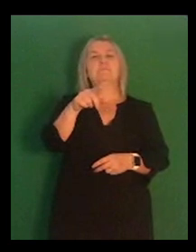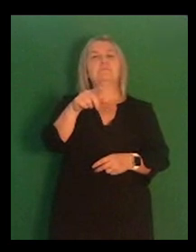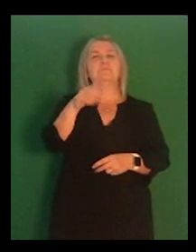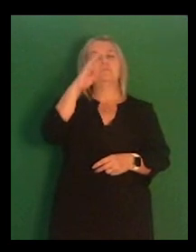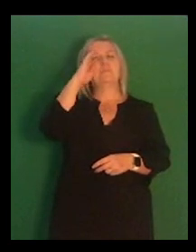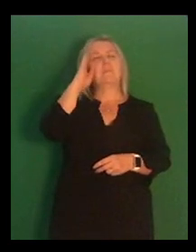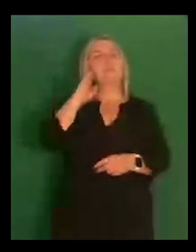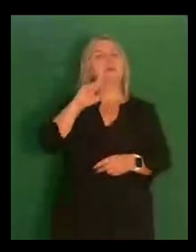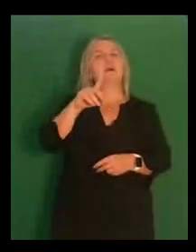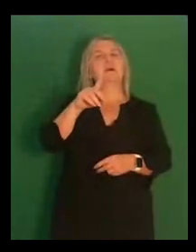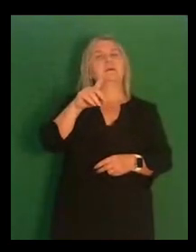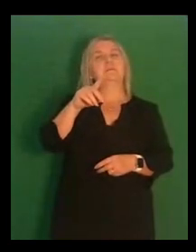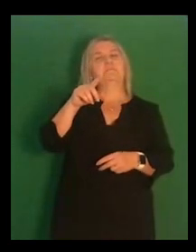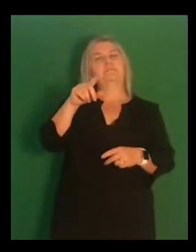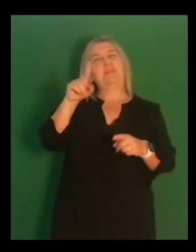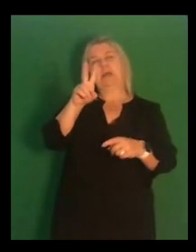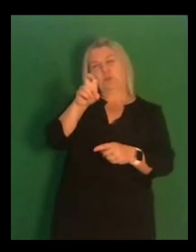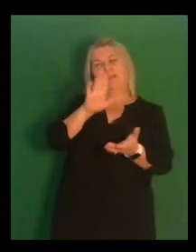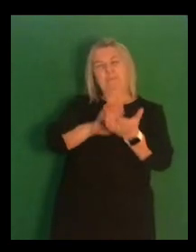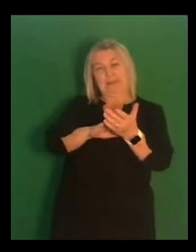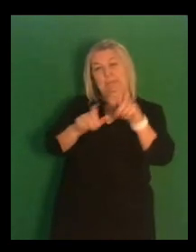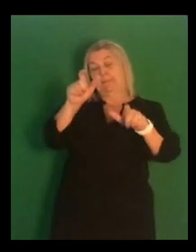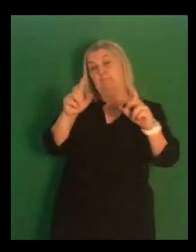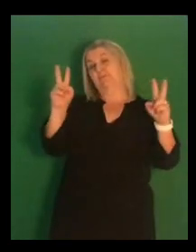The thing about that, the 12 million figure is,